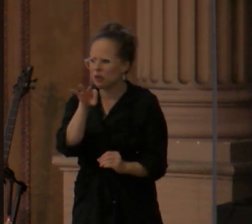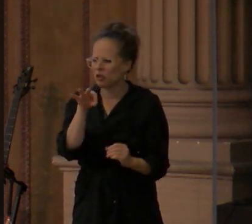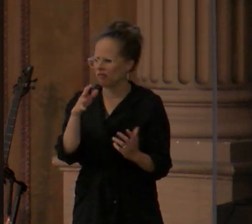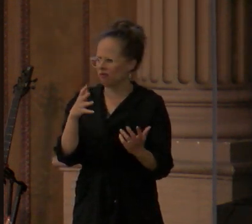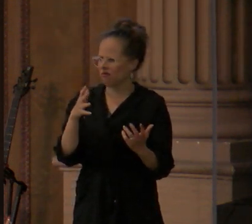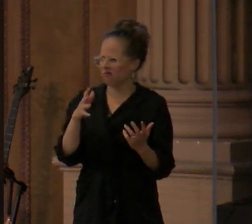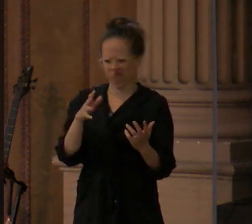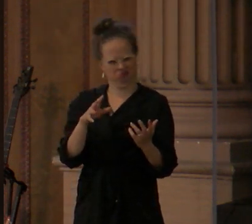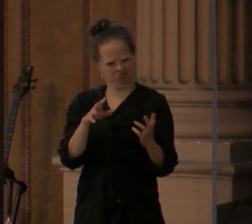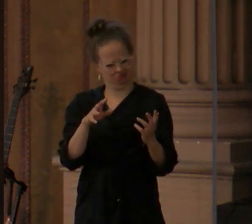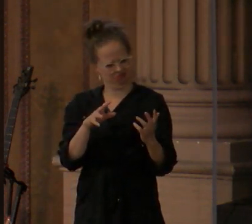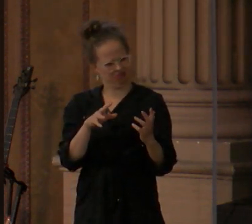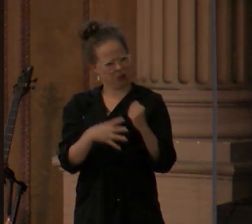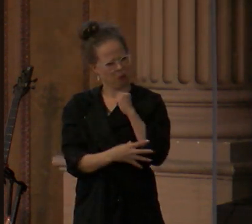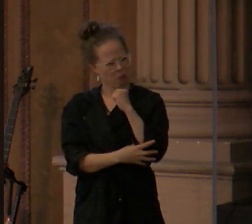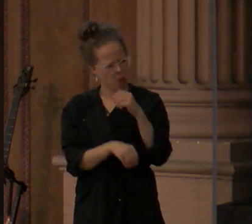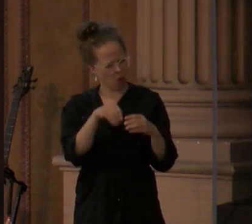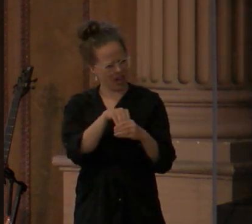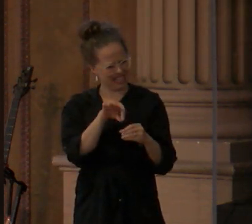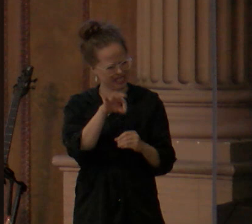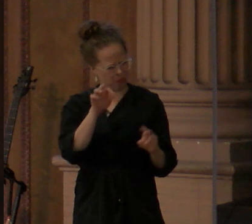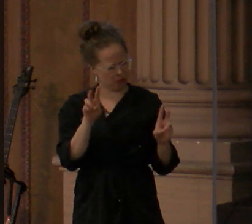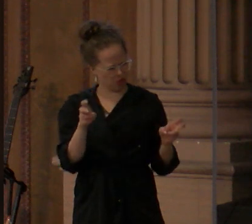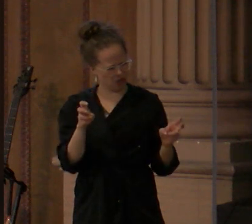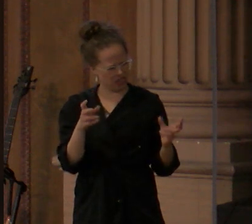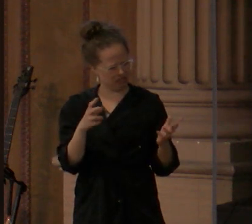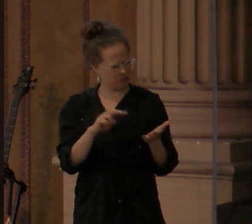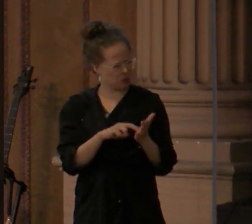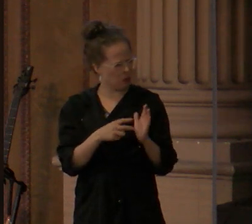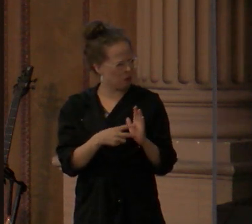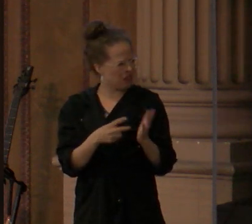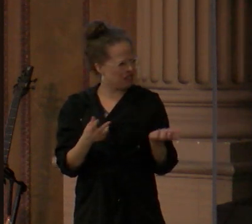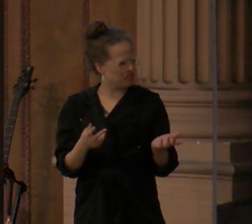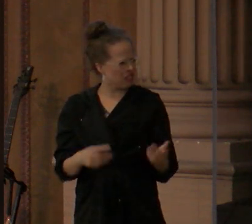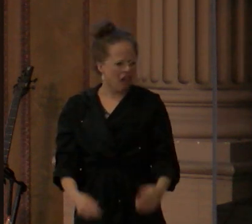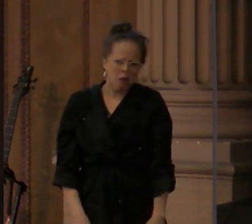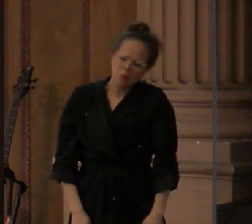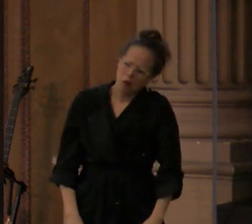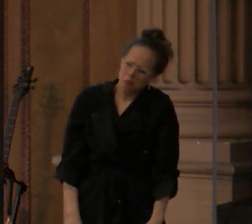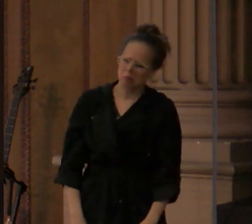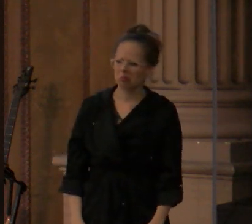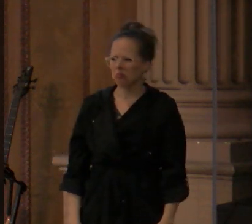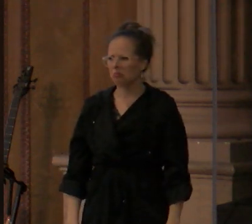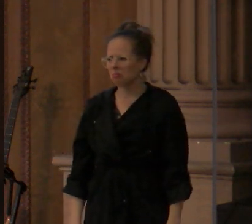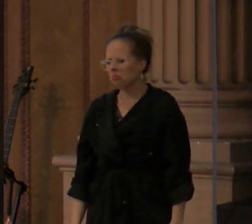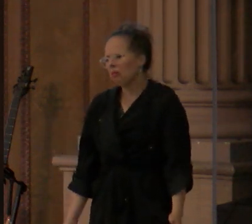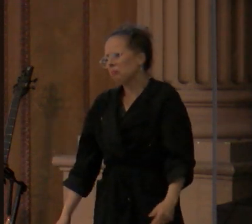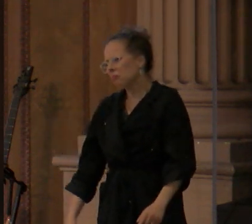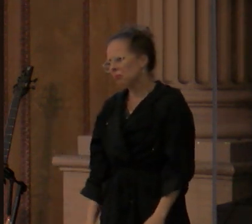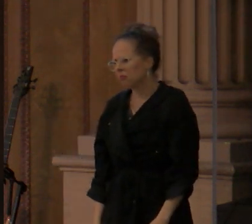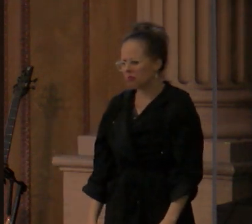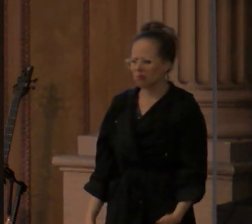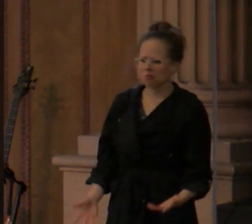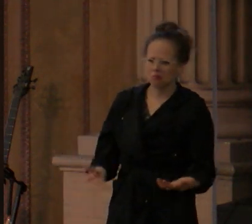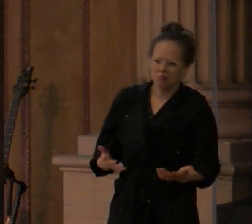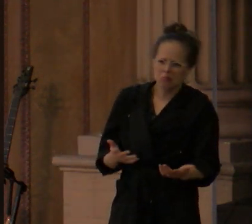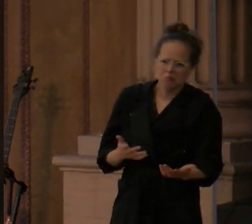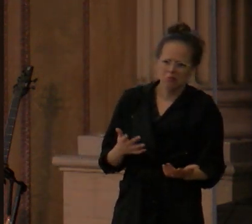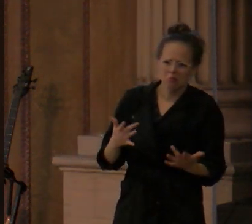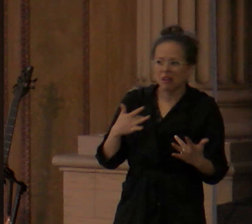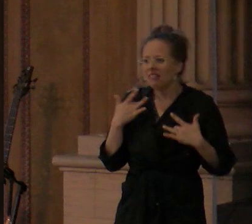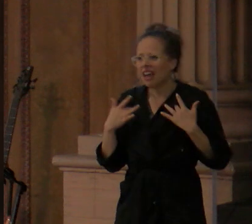We might read that and we might think, well, that probably means just sort of mopey, just kind of beaten down by life. You're lacking life, lacking